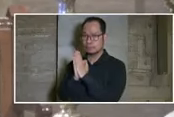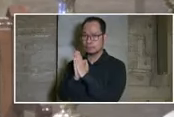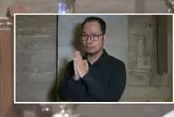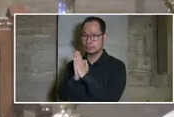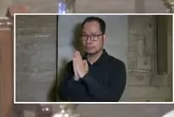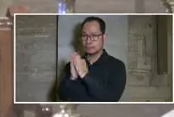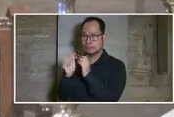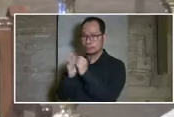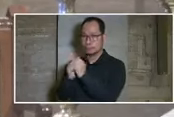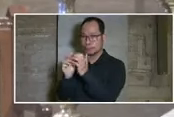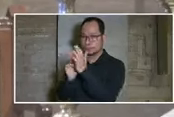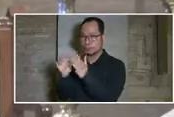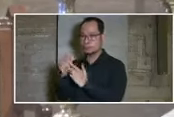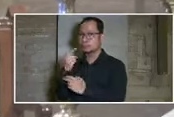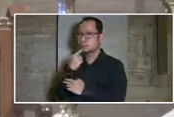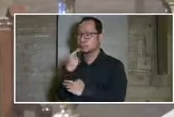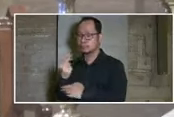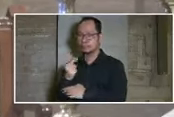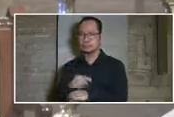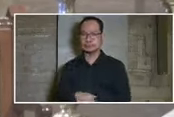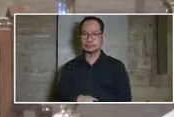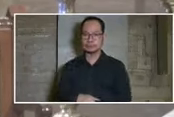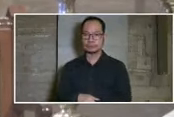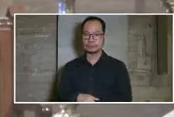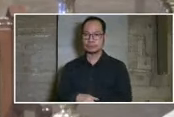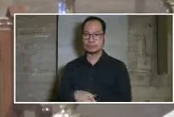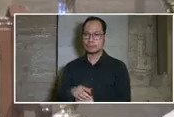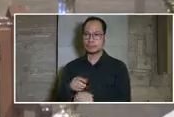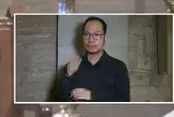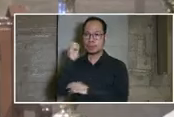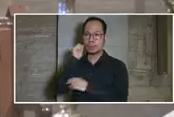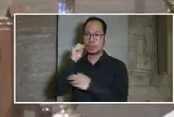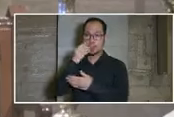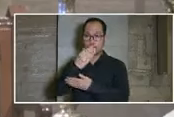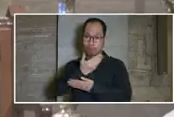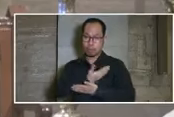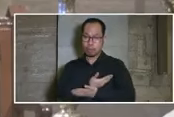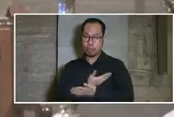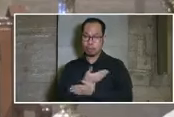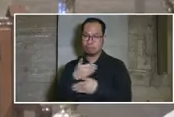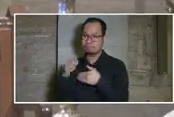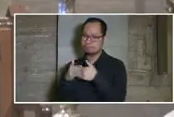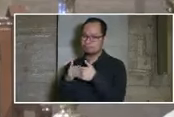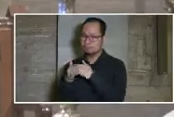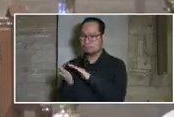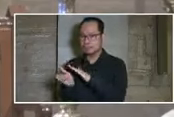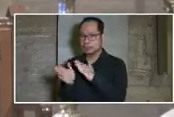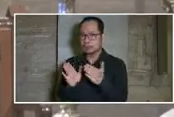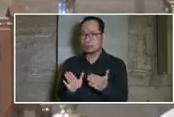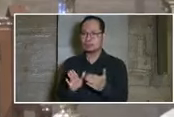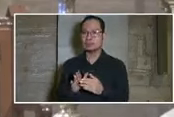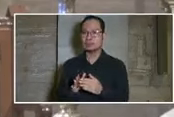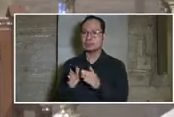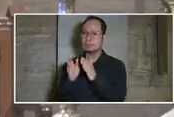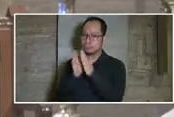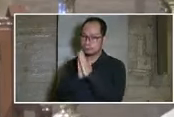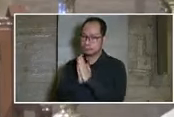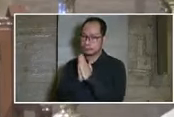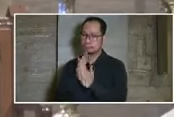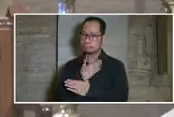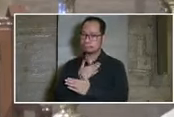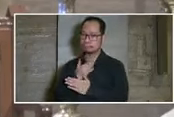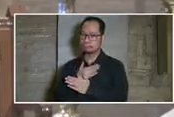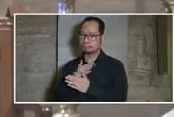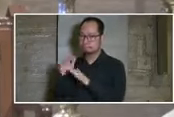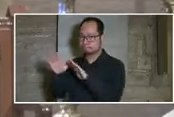with him, saying, "My daughter is at the point of death. Please come lay